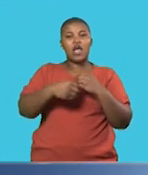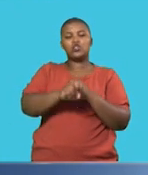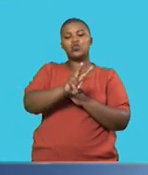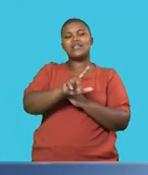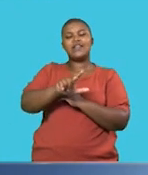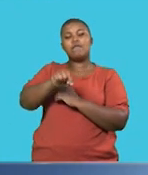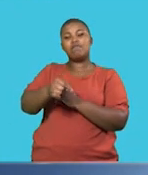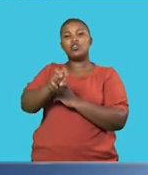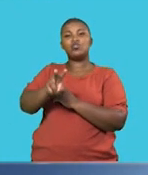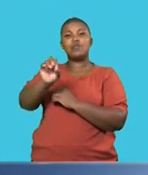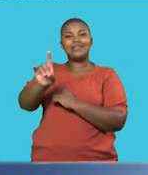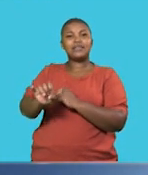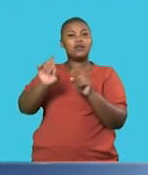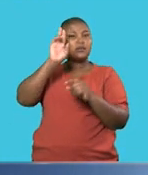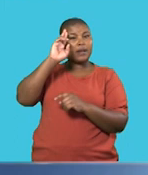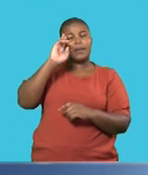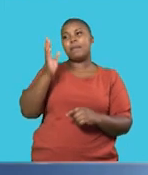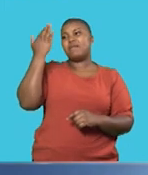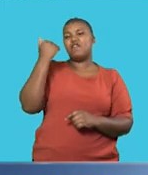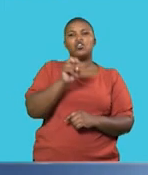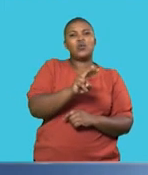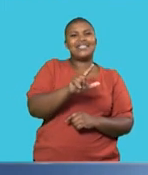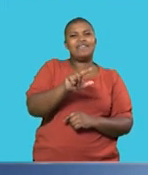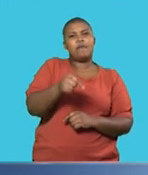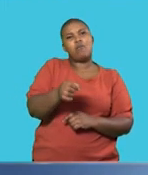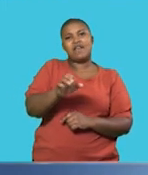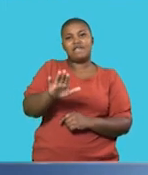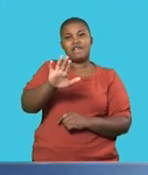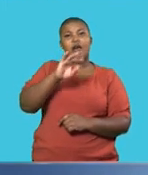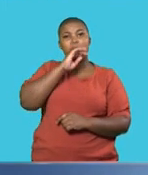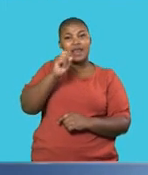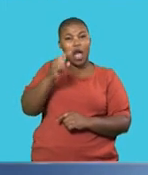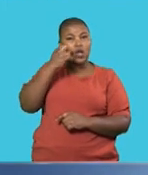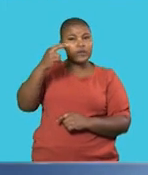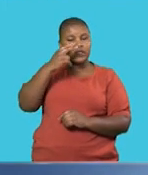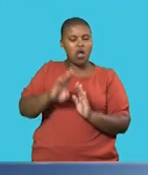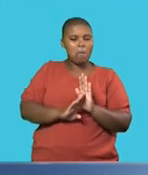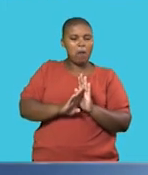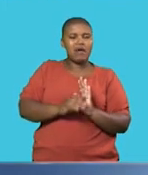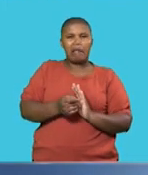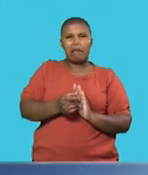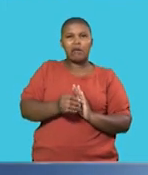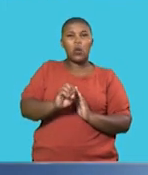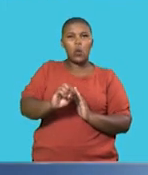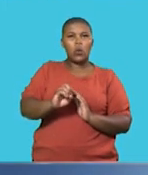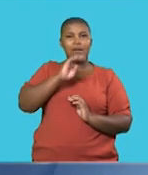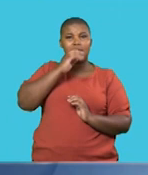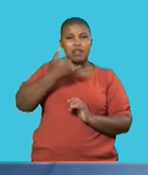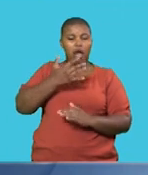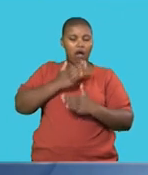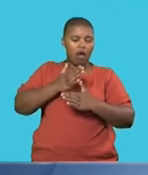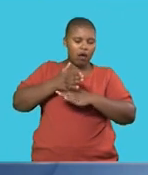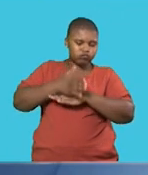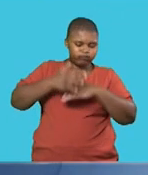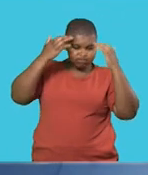27.2%, of which previously we spoke about 27.5%. So what does it say to us? It shows that we are hard at work,